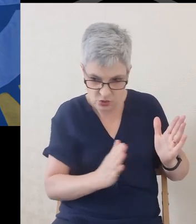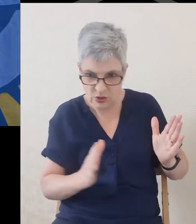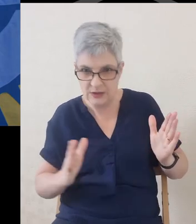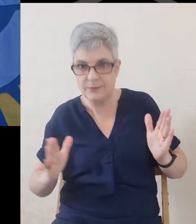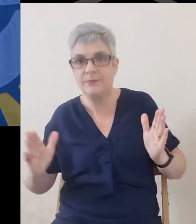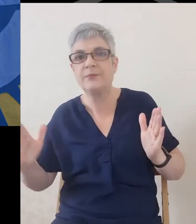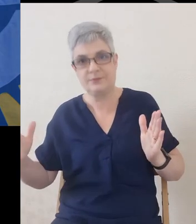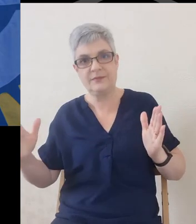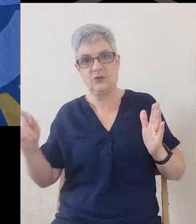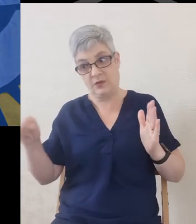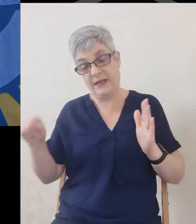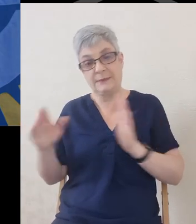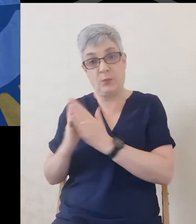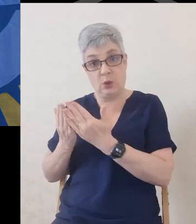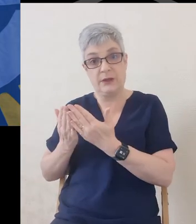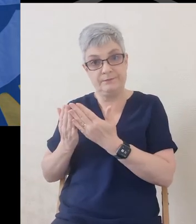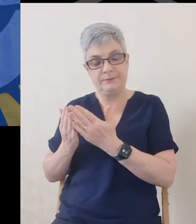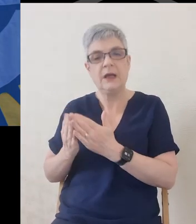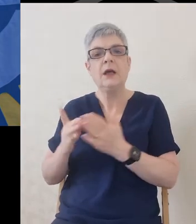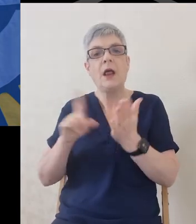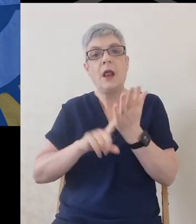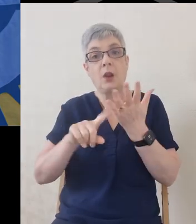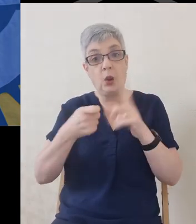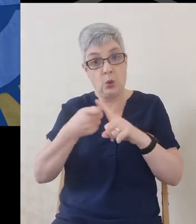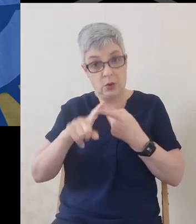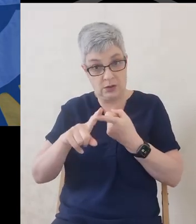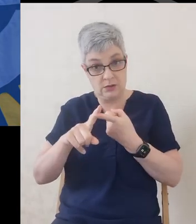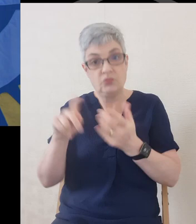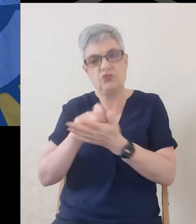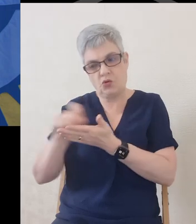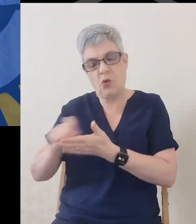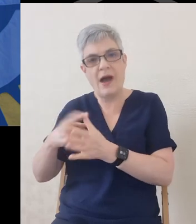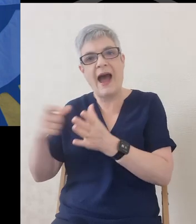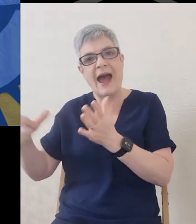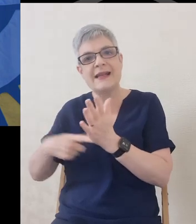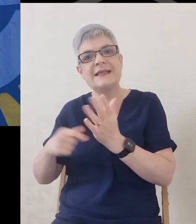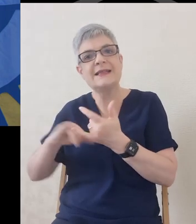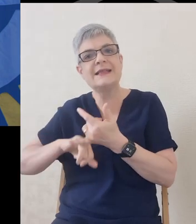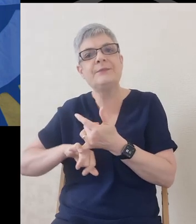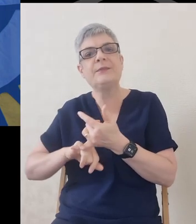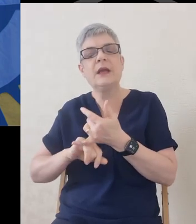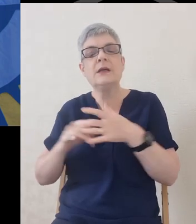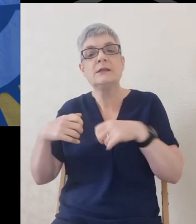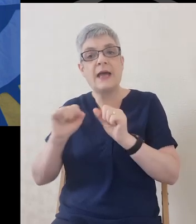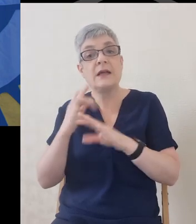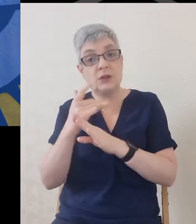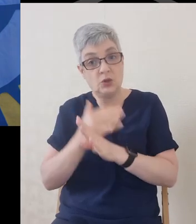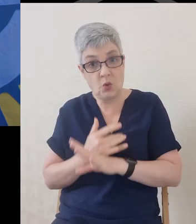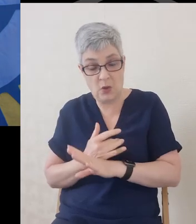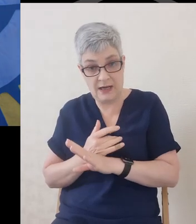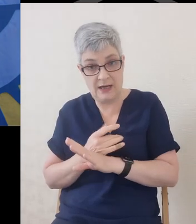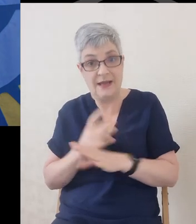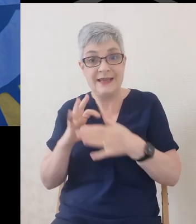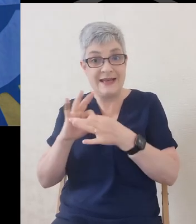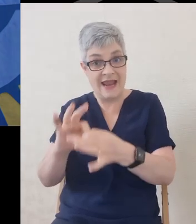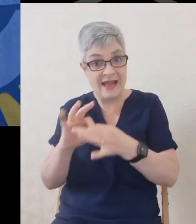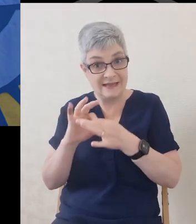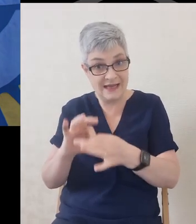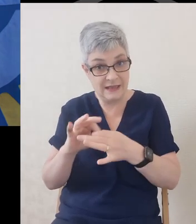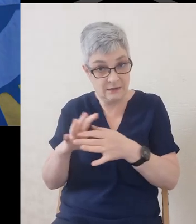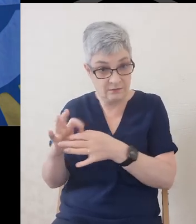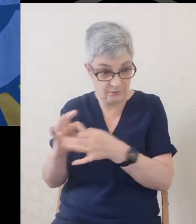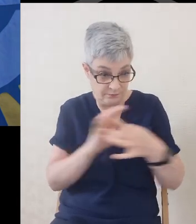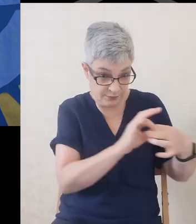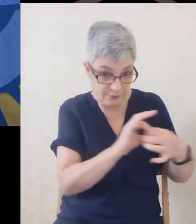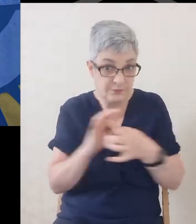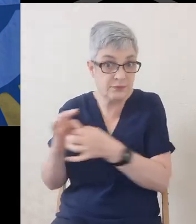book. Luke, who wrote the Acts of the Apostles, begins this story making connections with